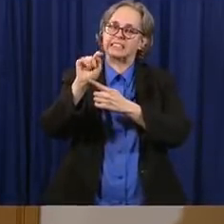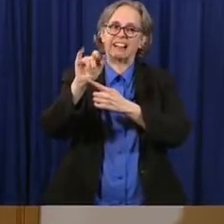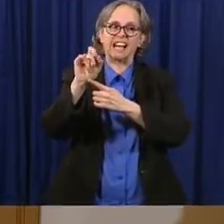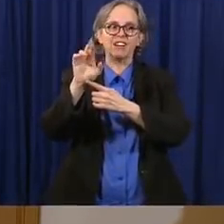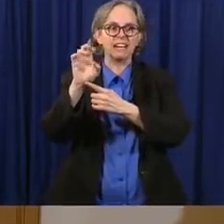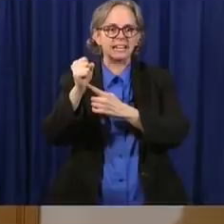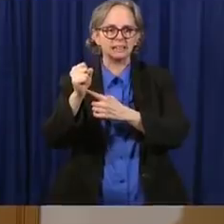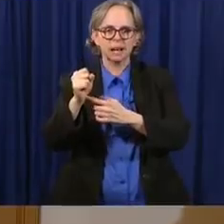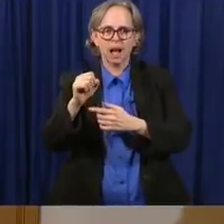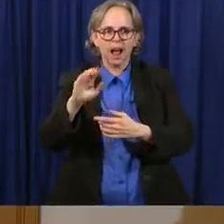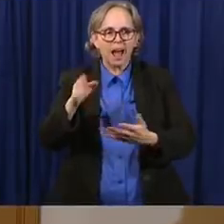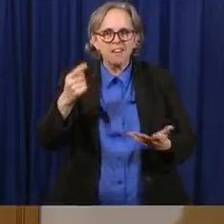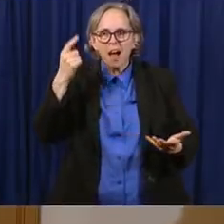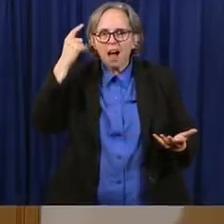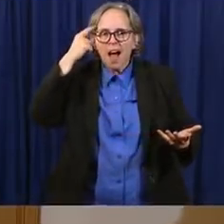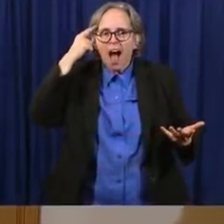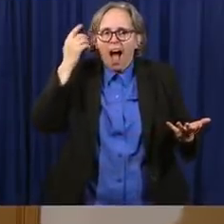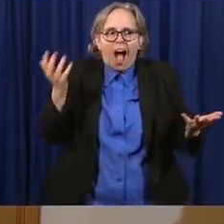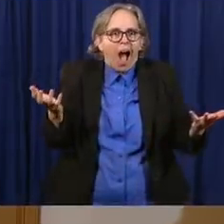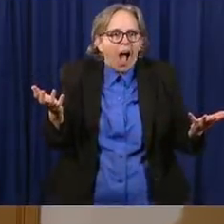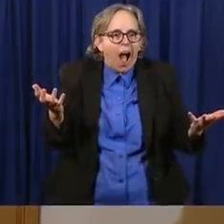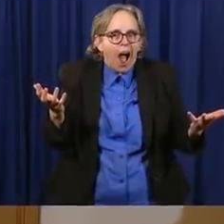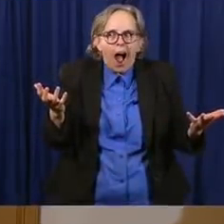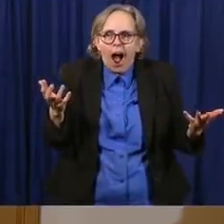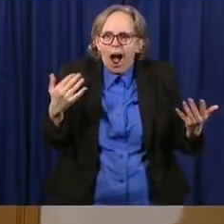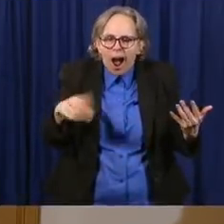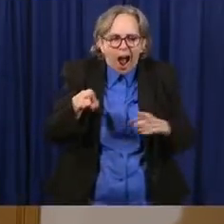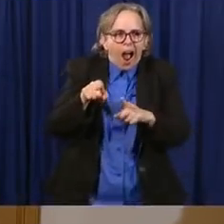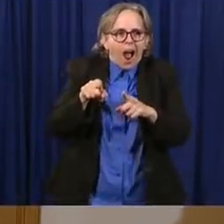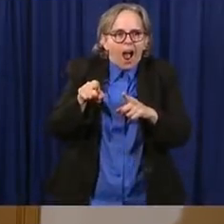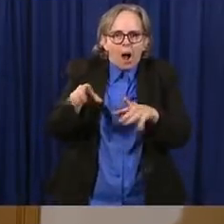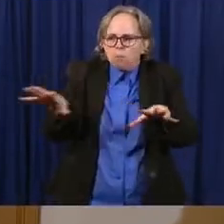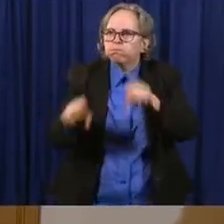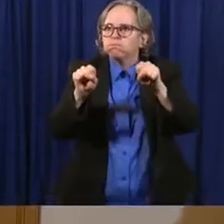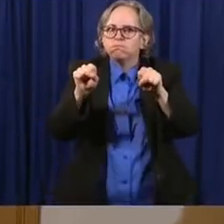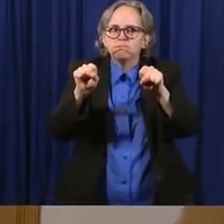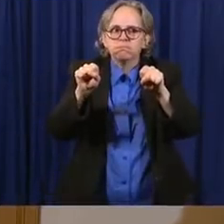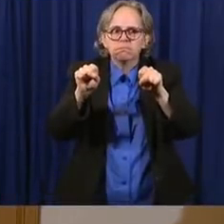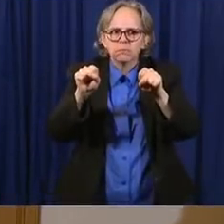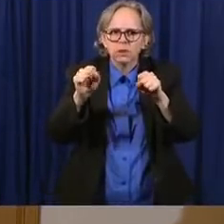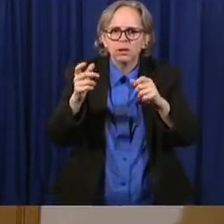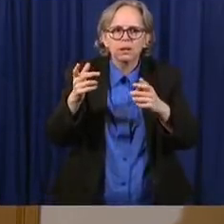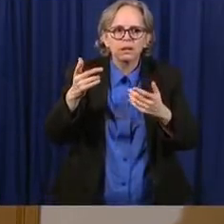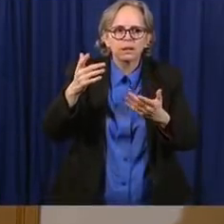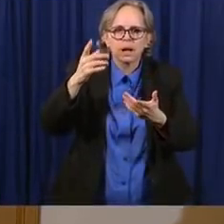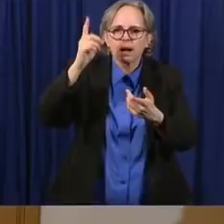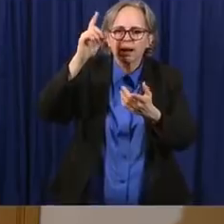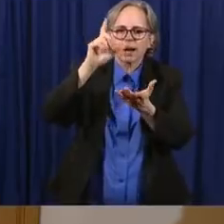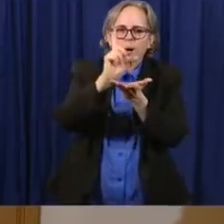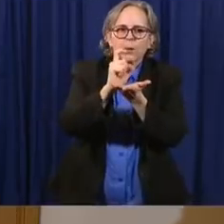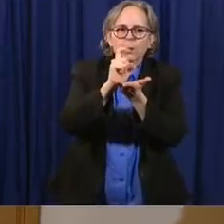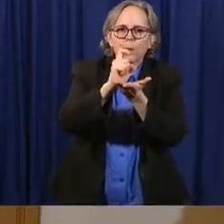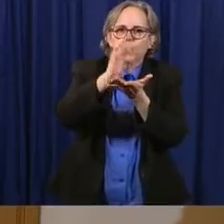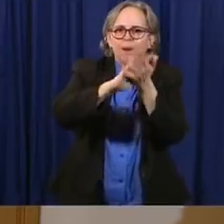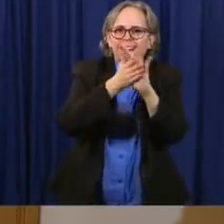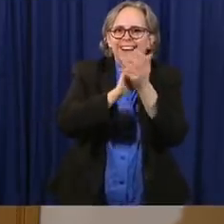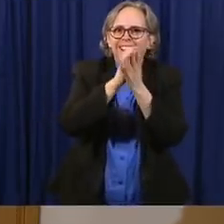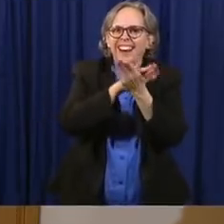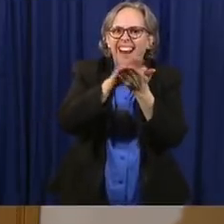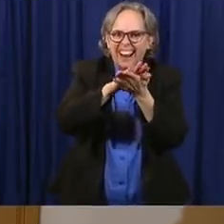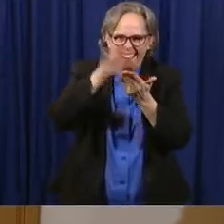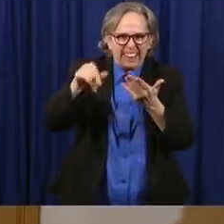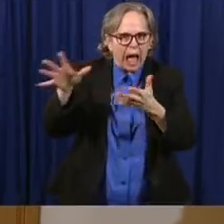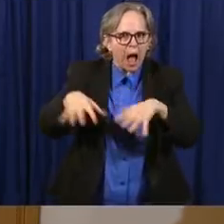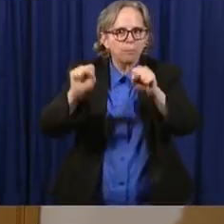have stepped up and are now producing large quantities of hand sanitizer. Jobs Ohio has purchased more than